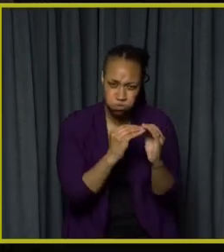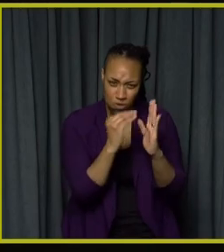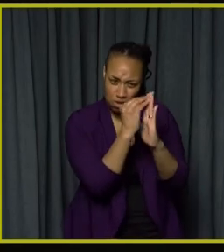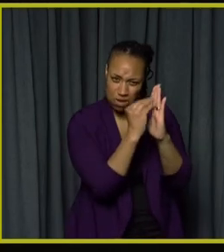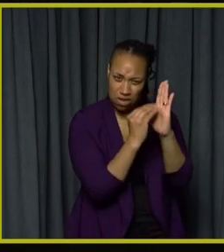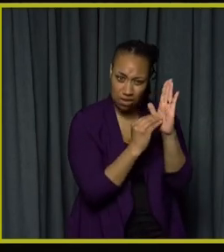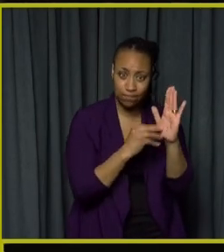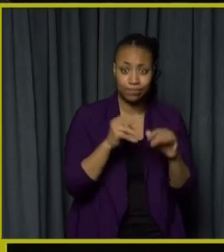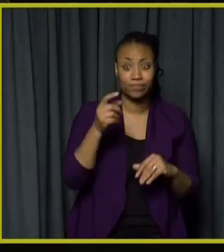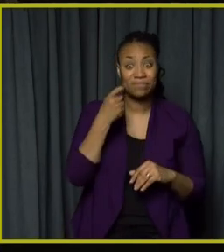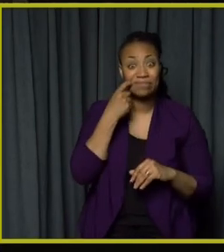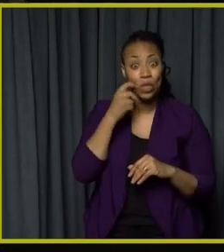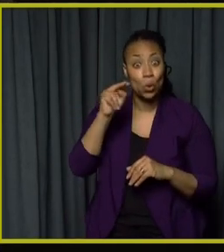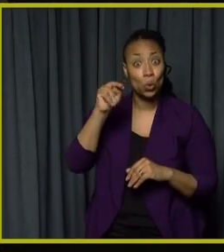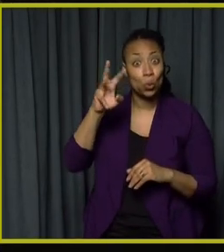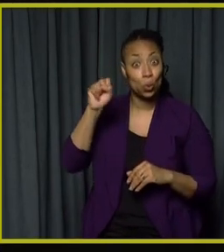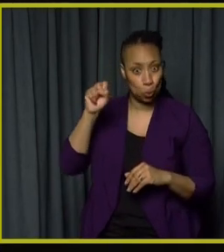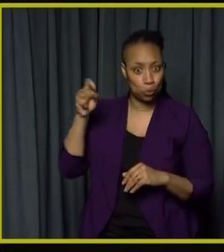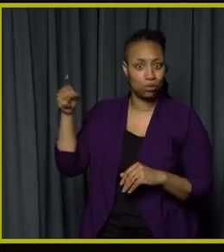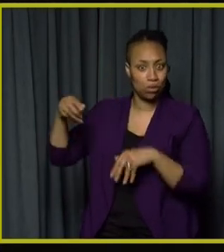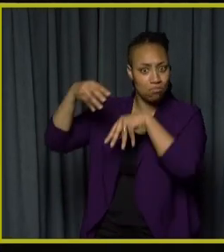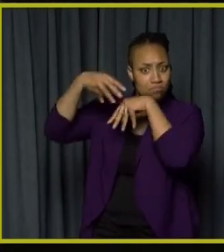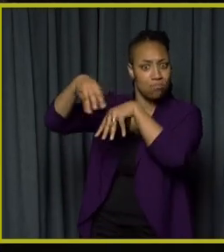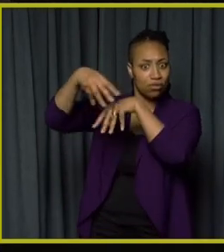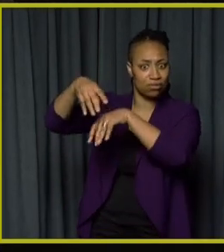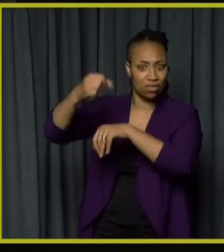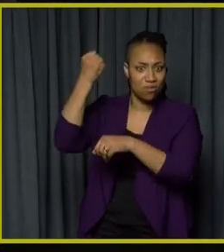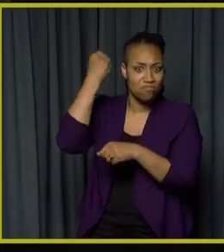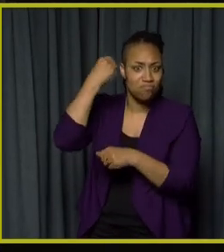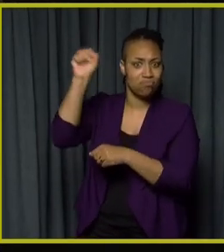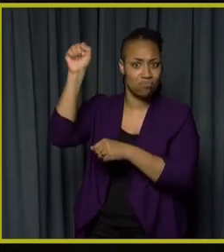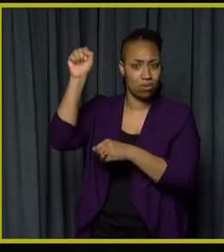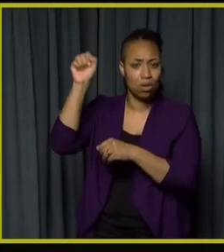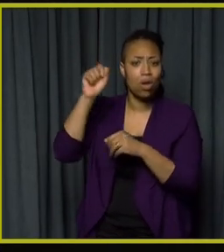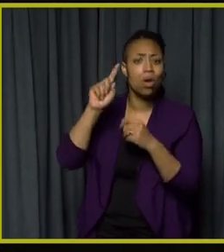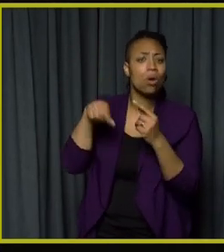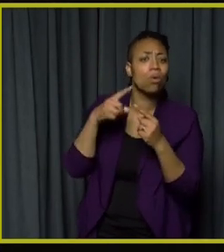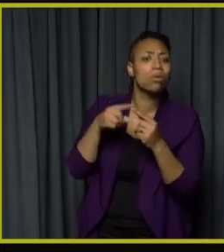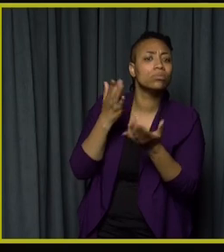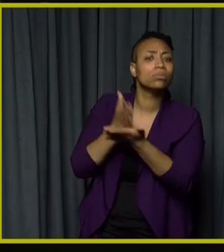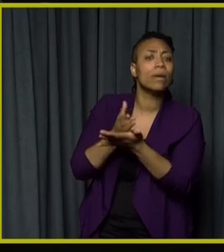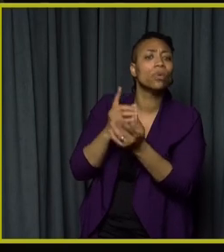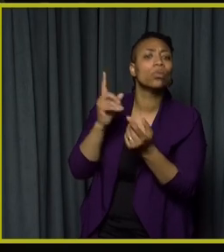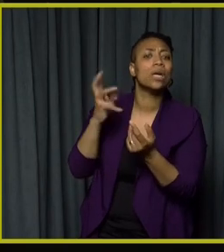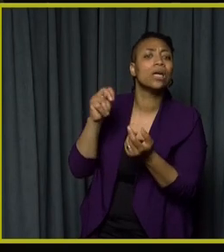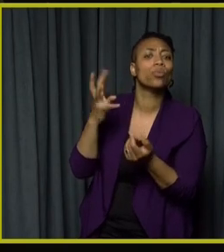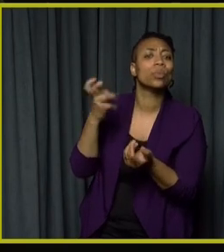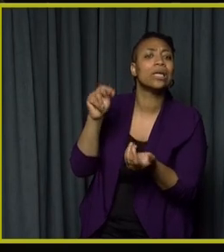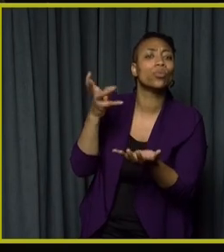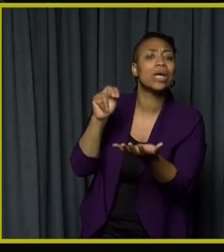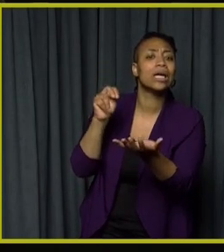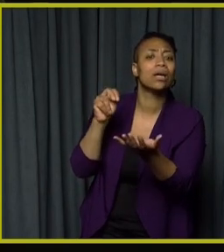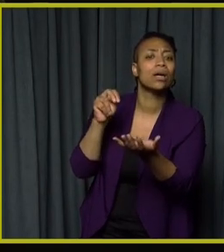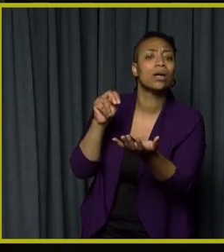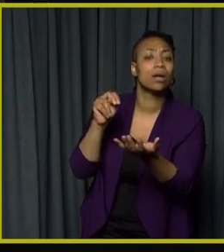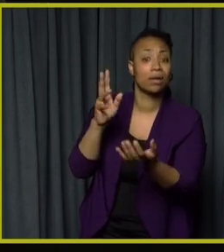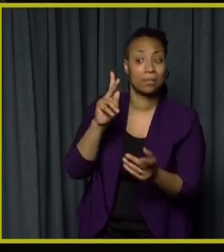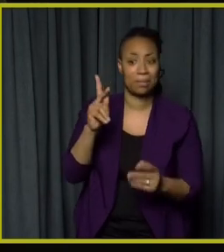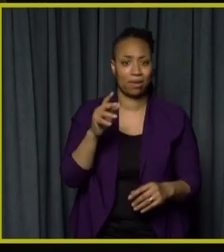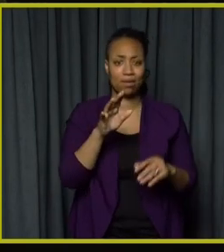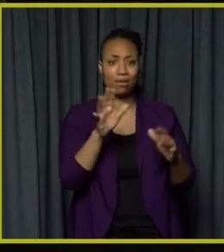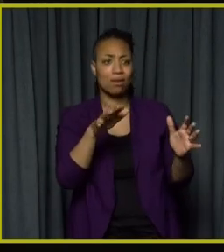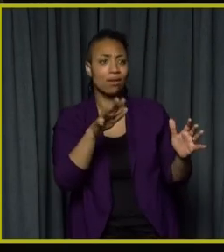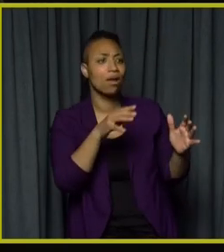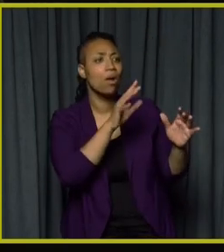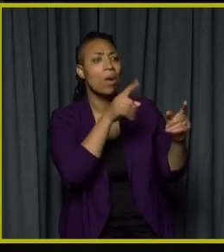the protests stop? Since we've launched this campaign, people have asked, what one demand is